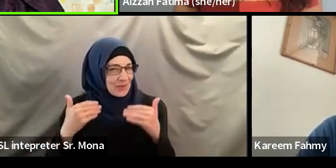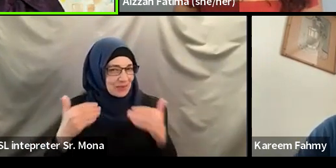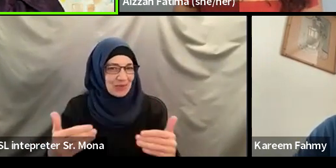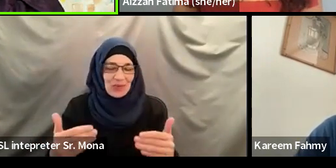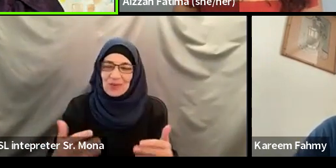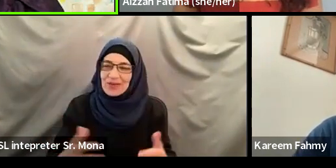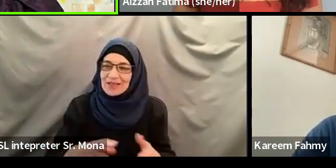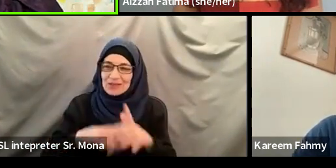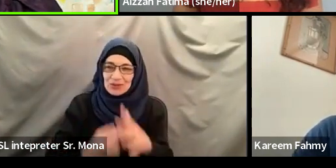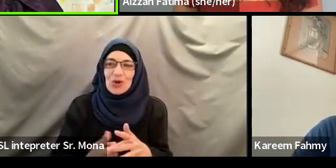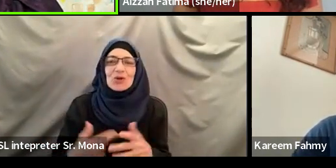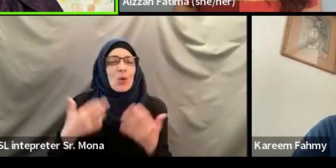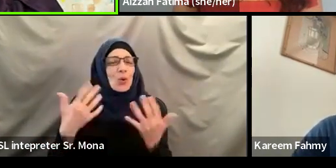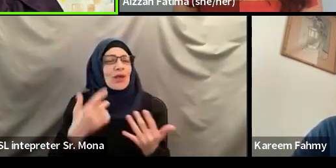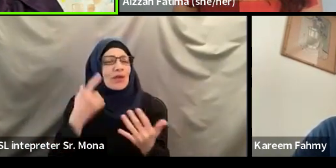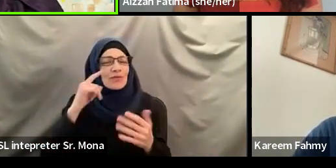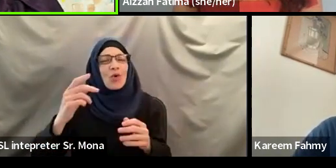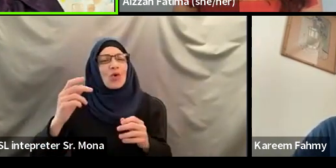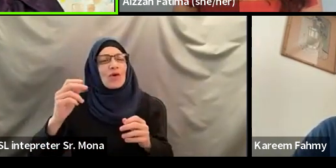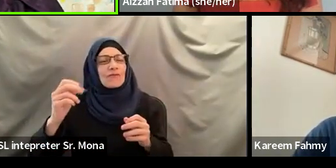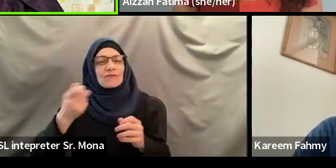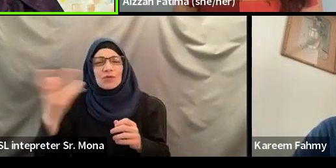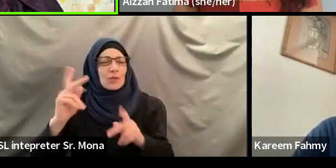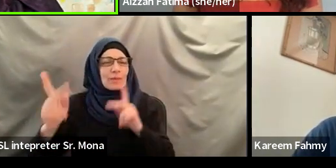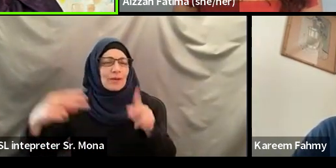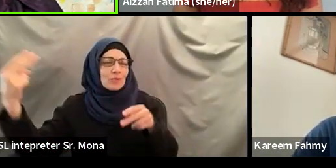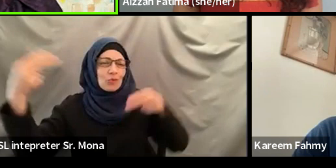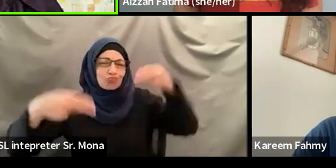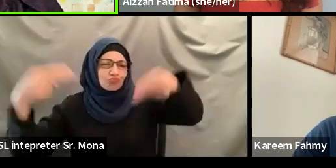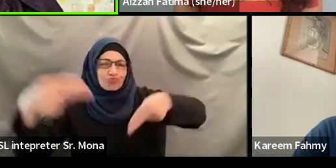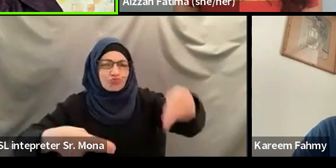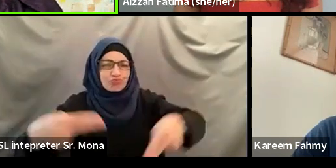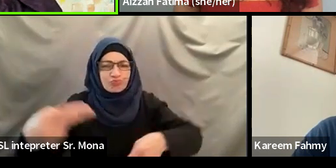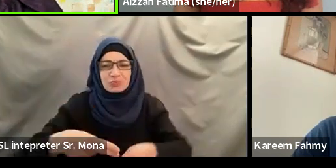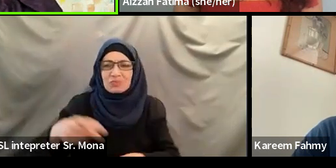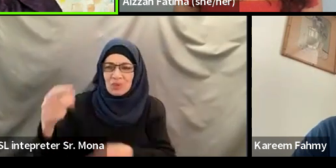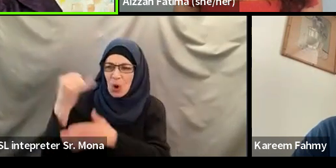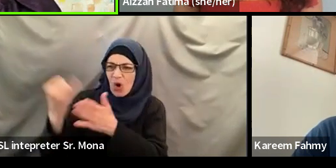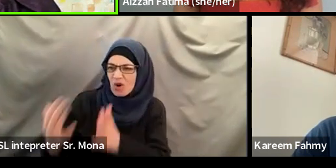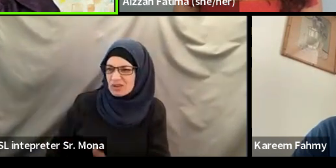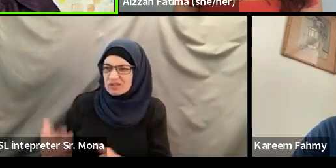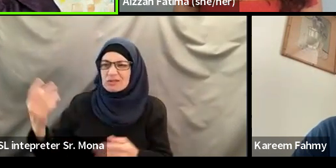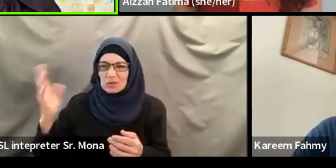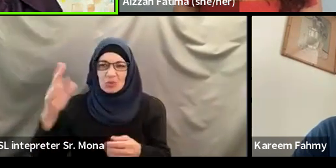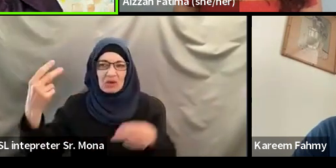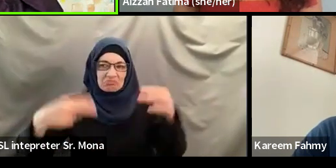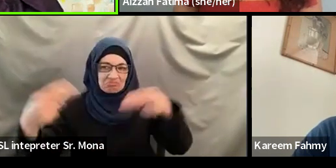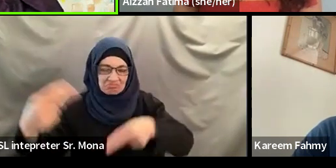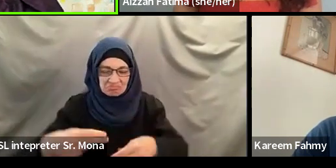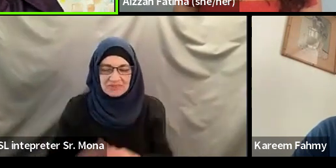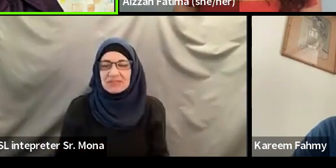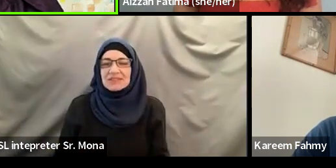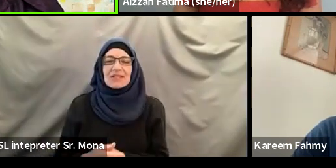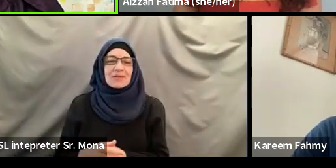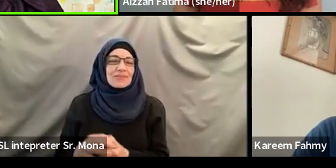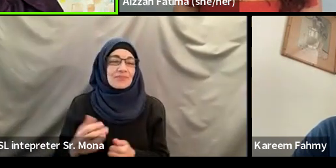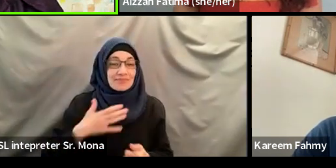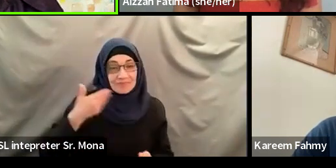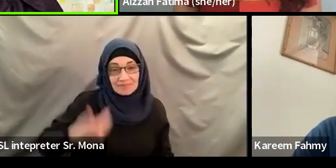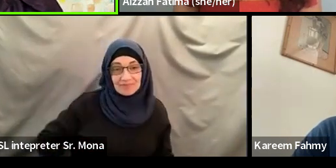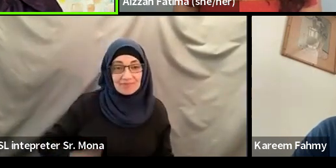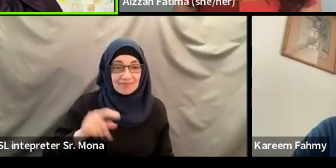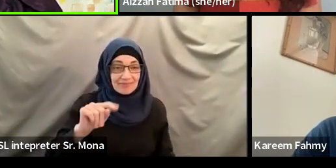few artists to join us and hopefully they'll make their way in as we get through our intros here. So my name is